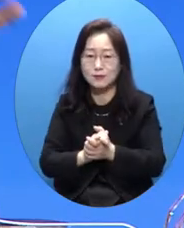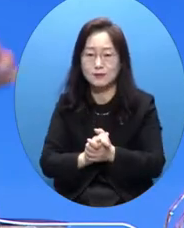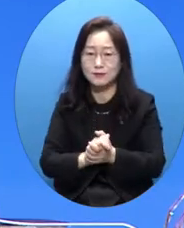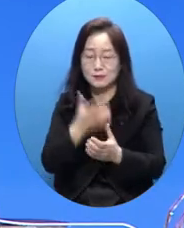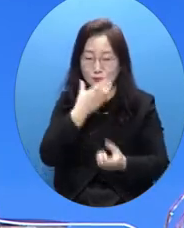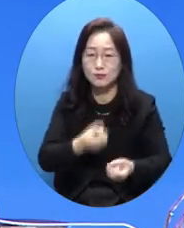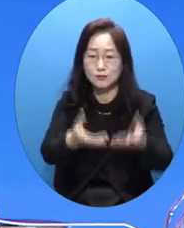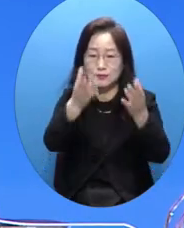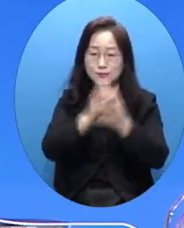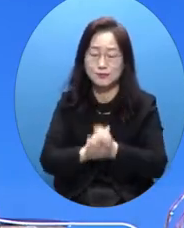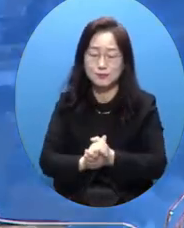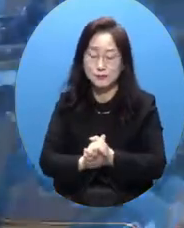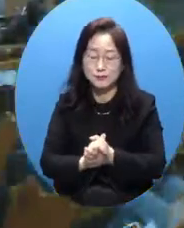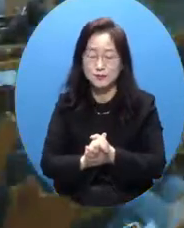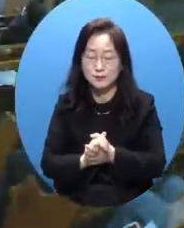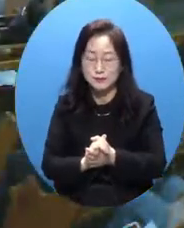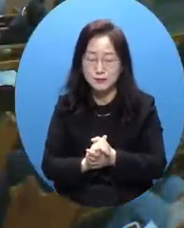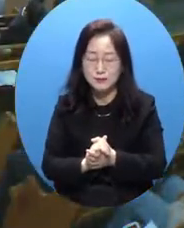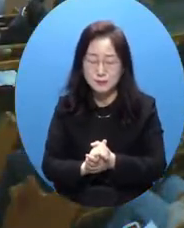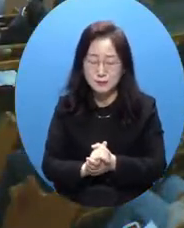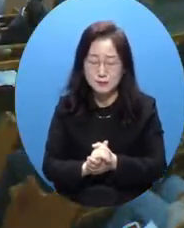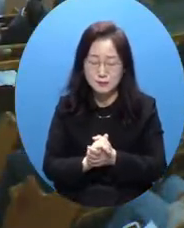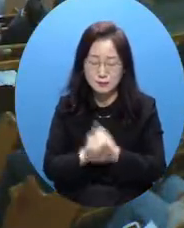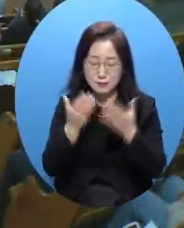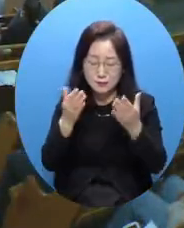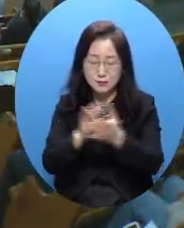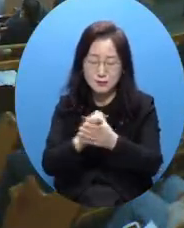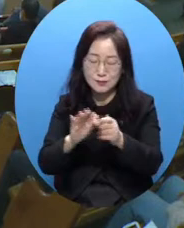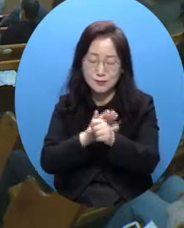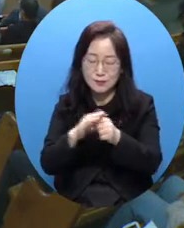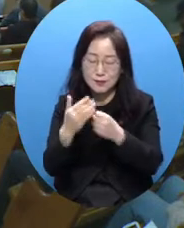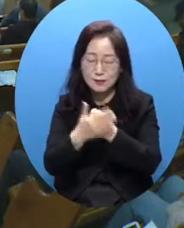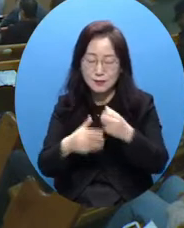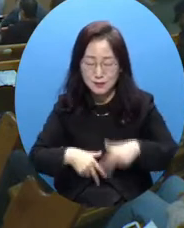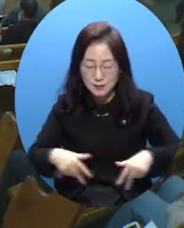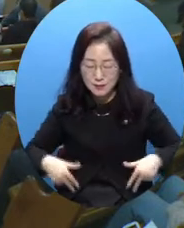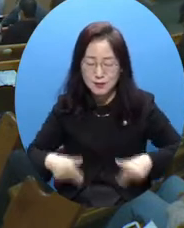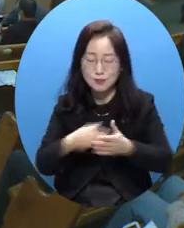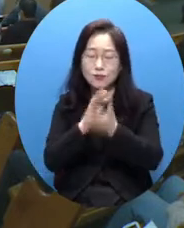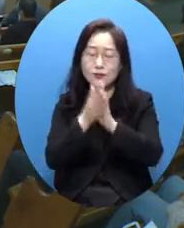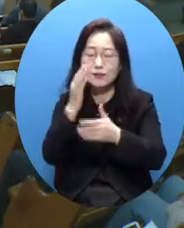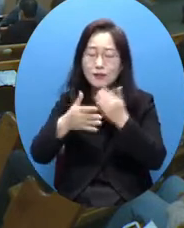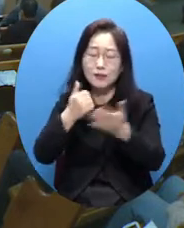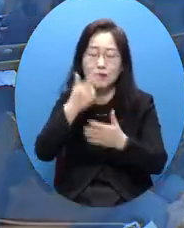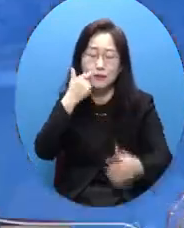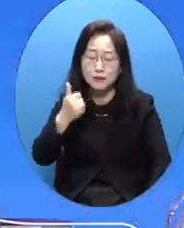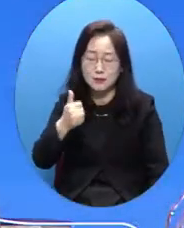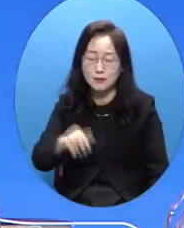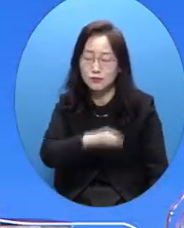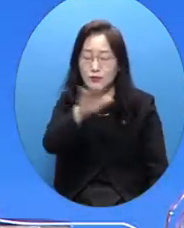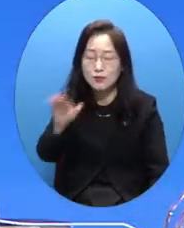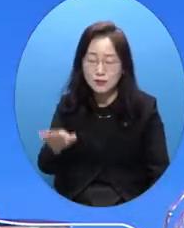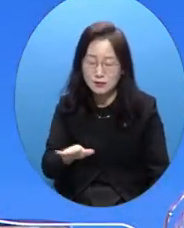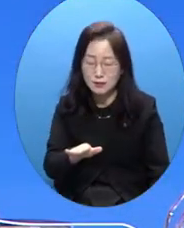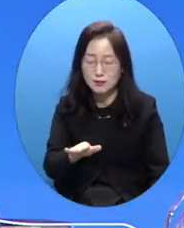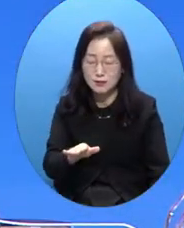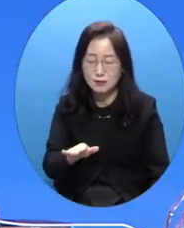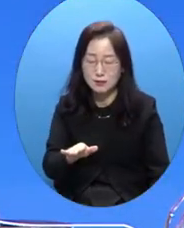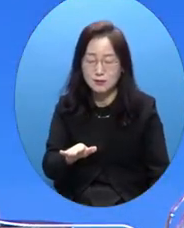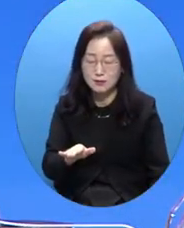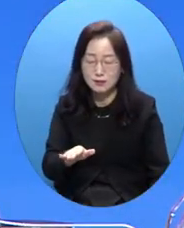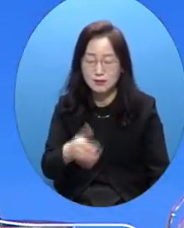bless you in the name of the Lord bless you in the name of the Lord let us all pray dear heavenly father with full of love and grace